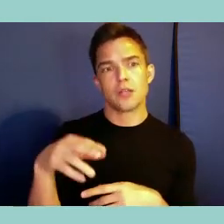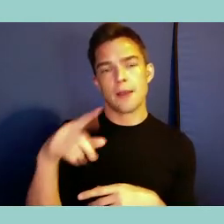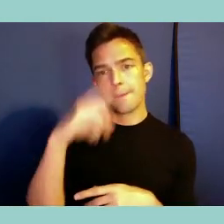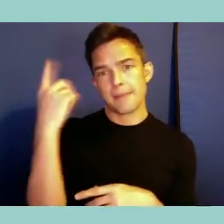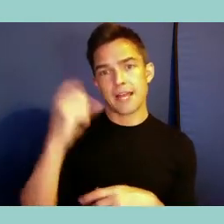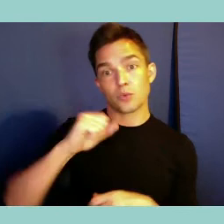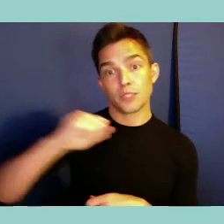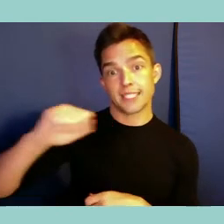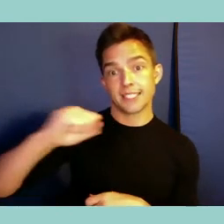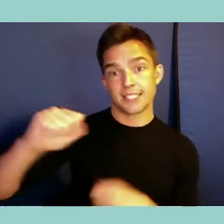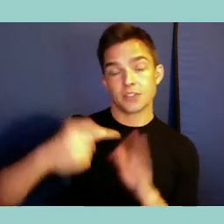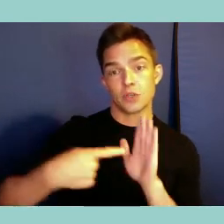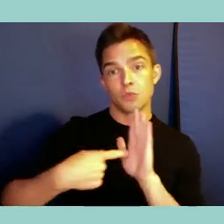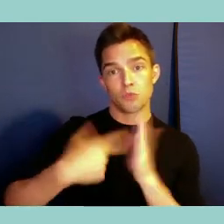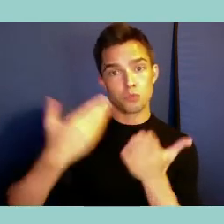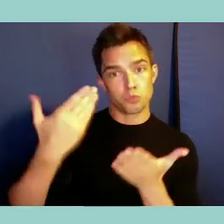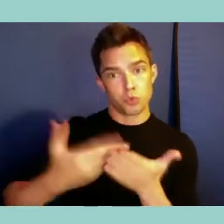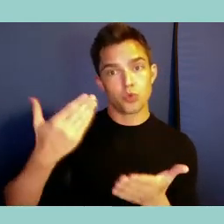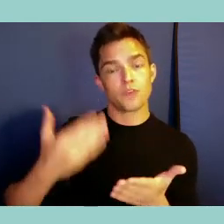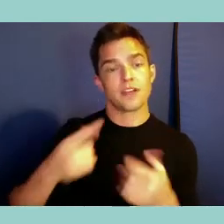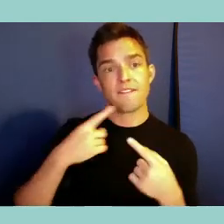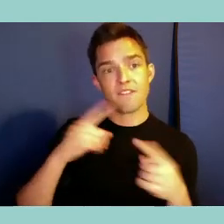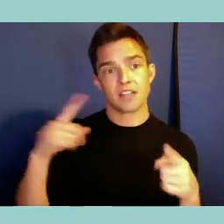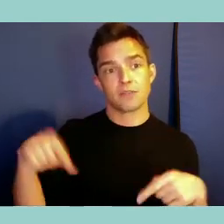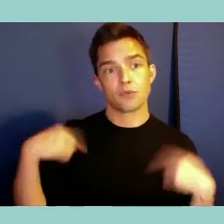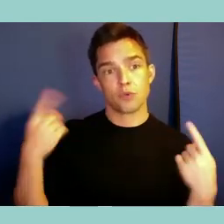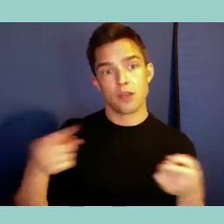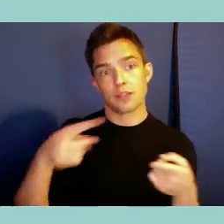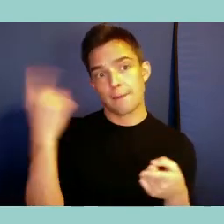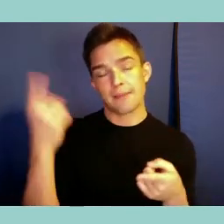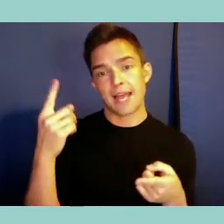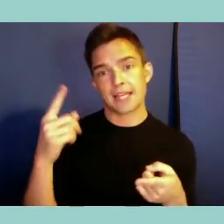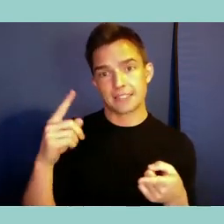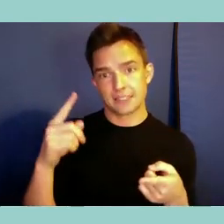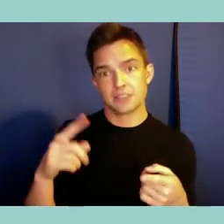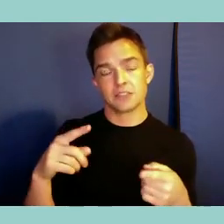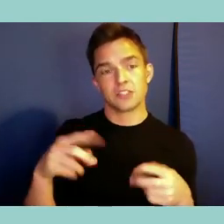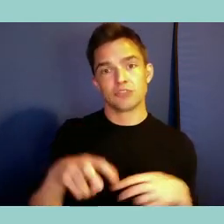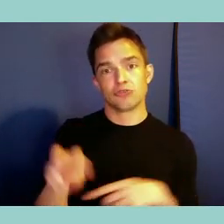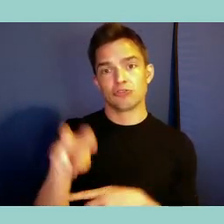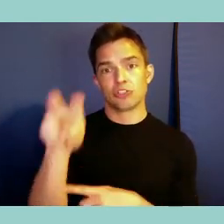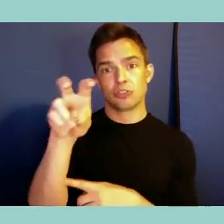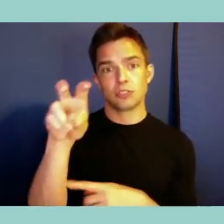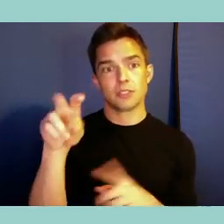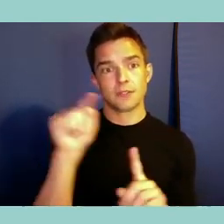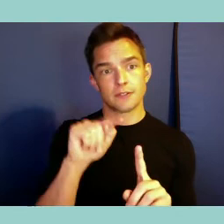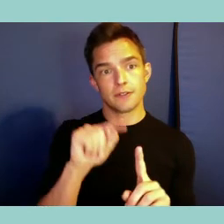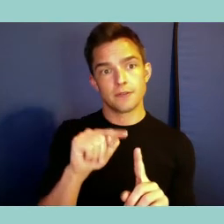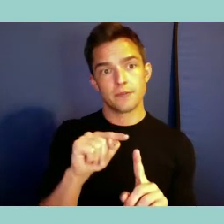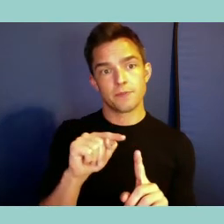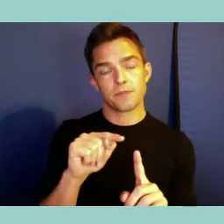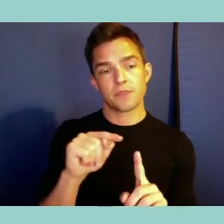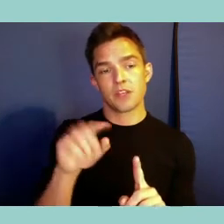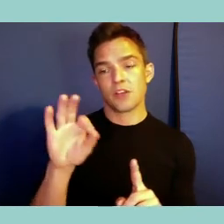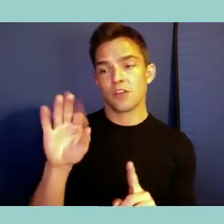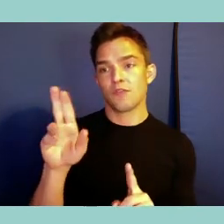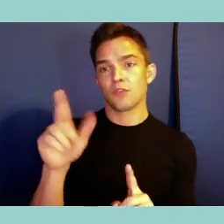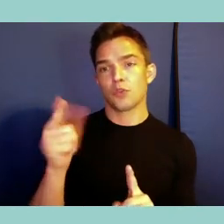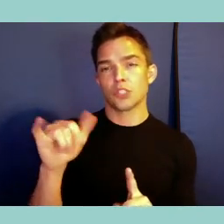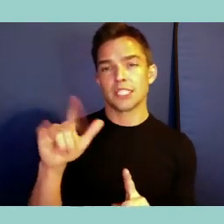resistance that has proven highly effective throughout the Black diaspora is that of